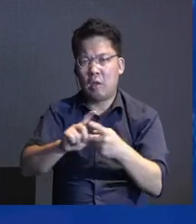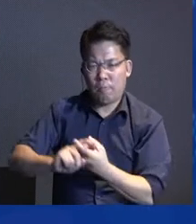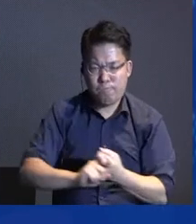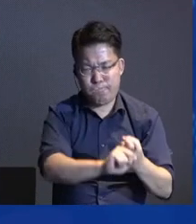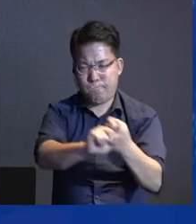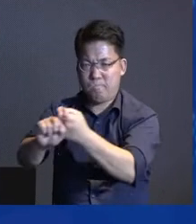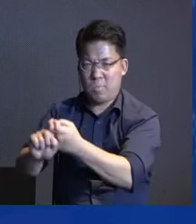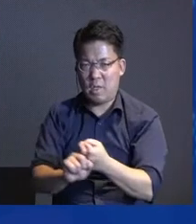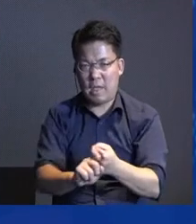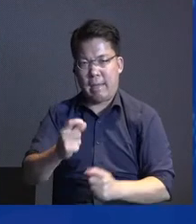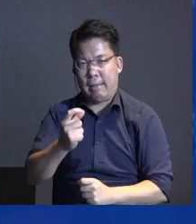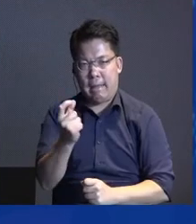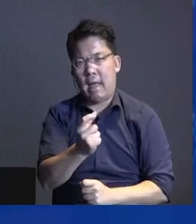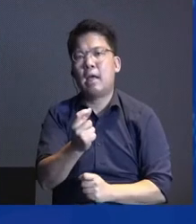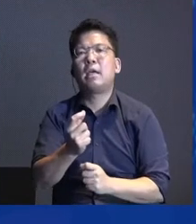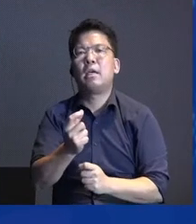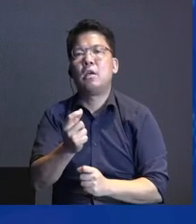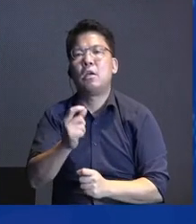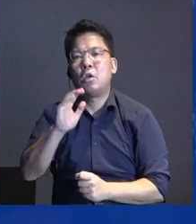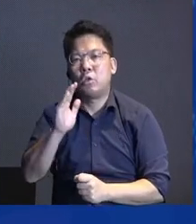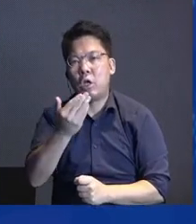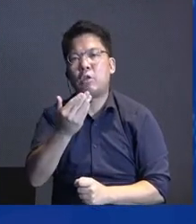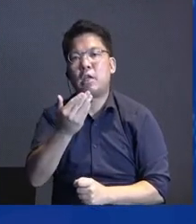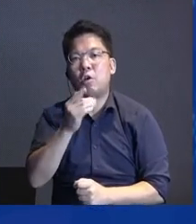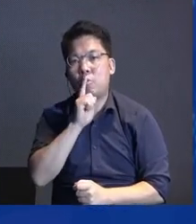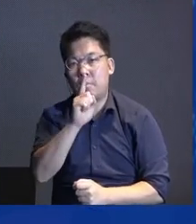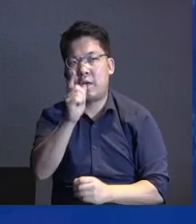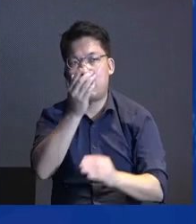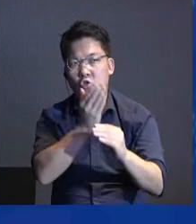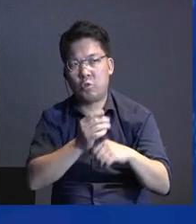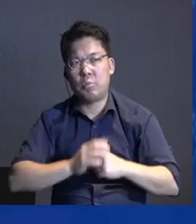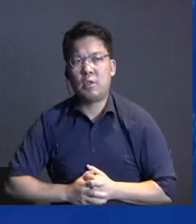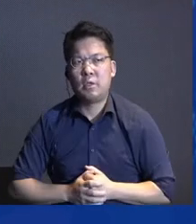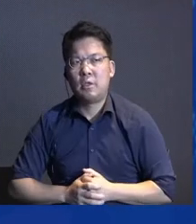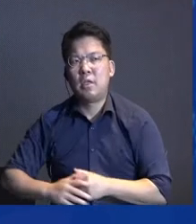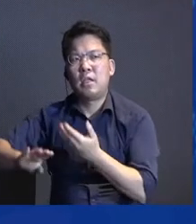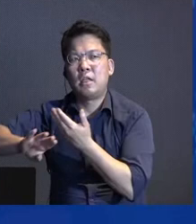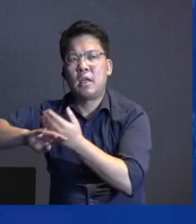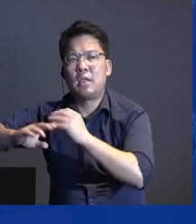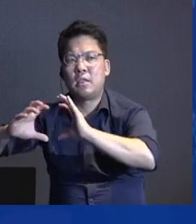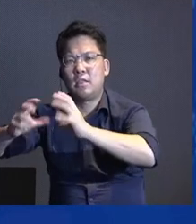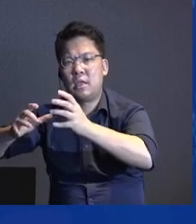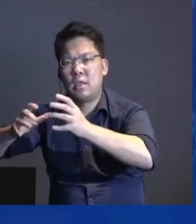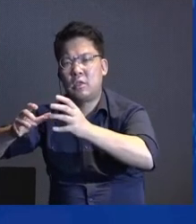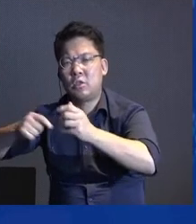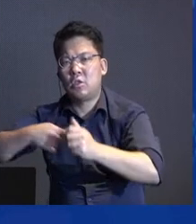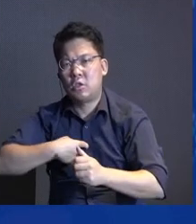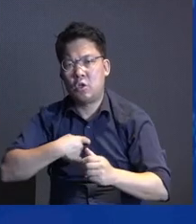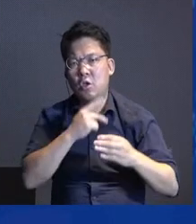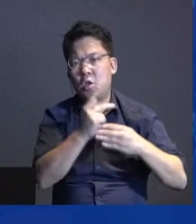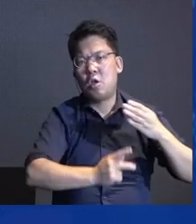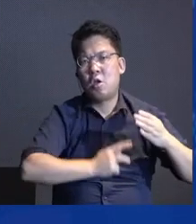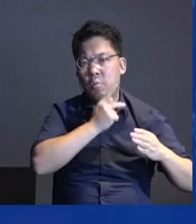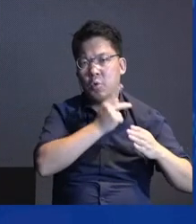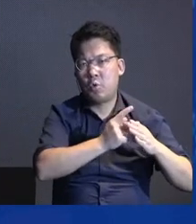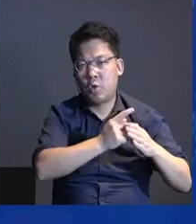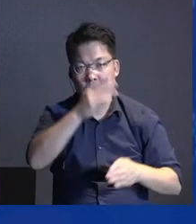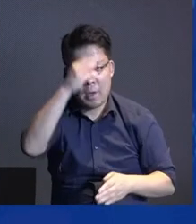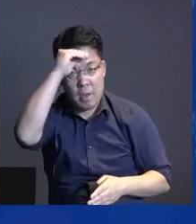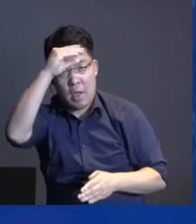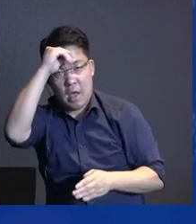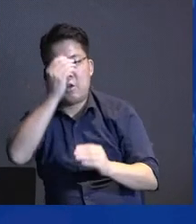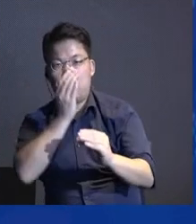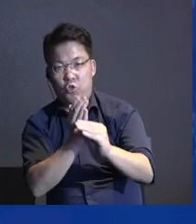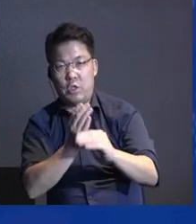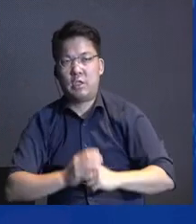now currently being implemented and replicated in other countries as well. in other countries as well.